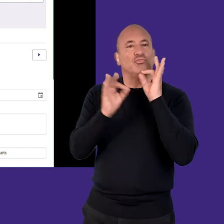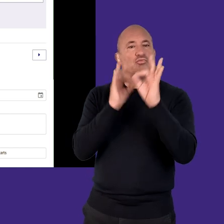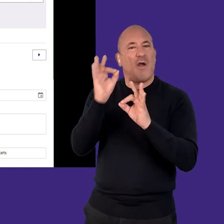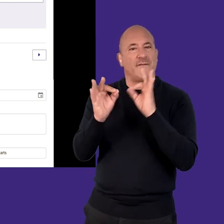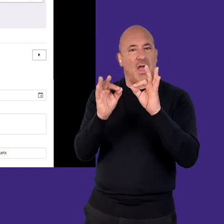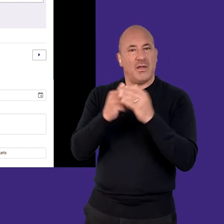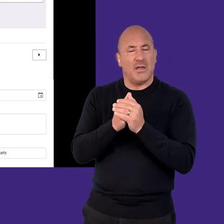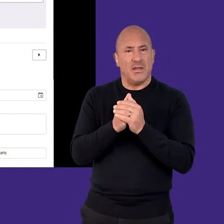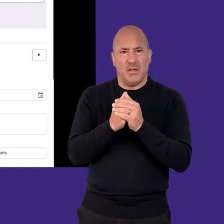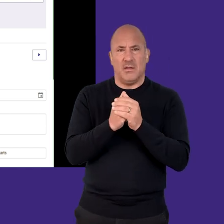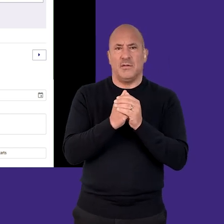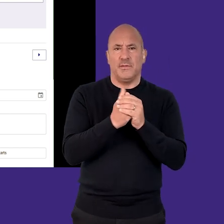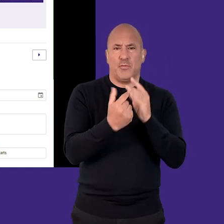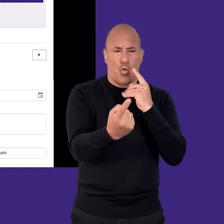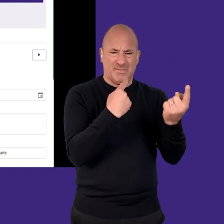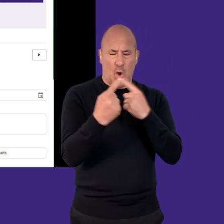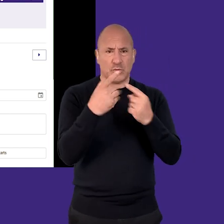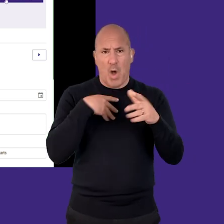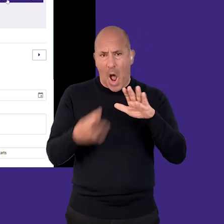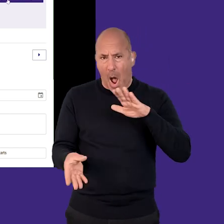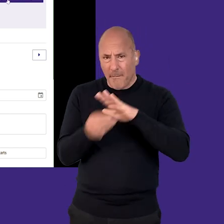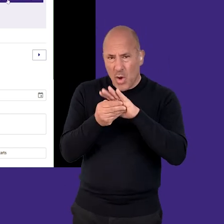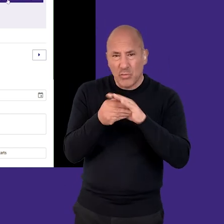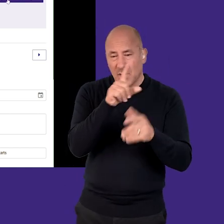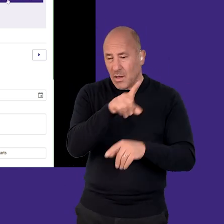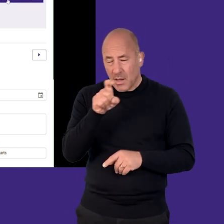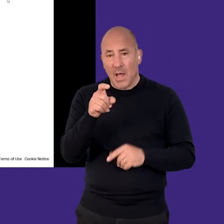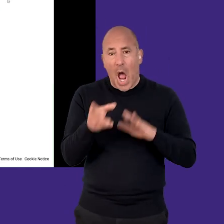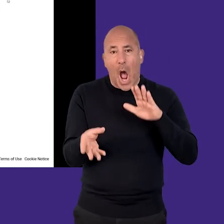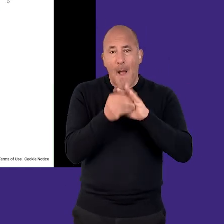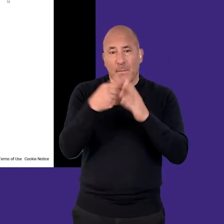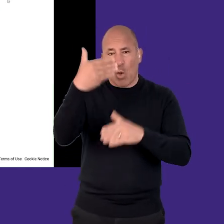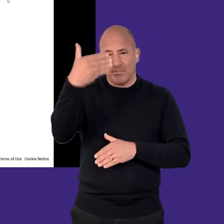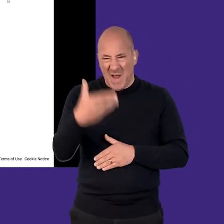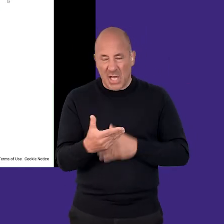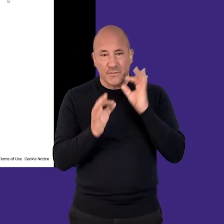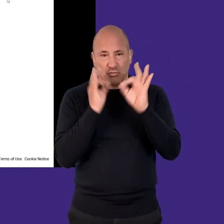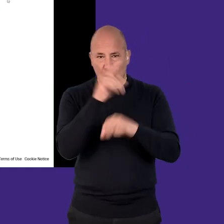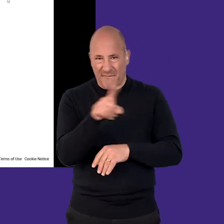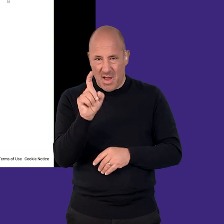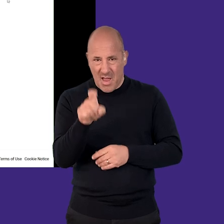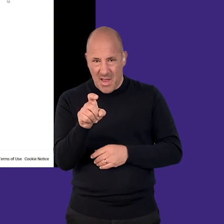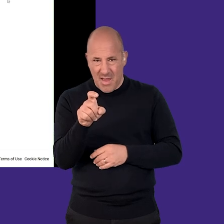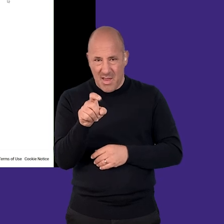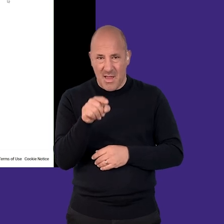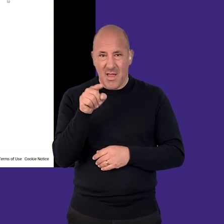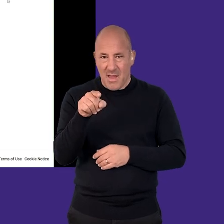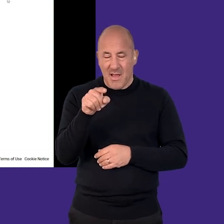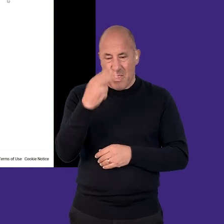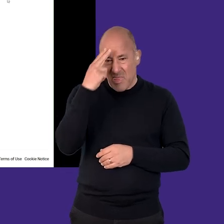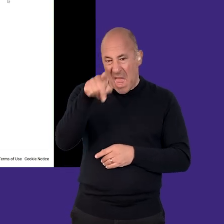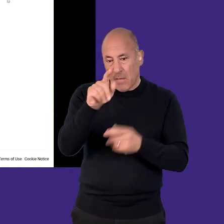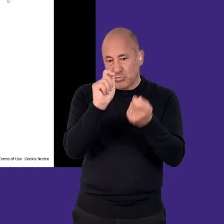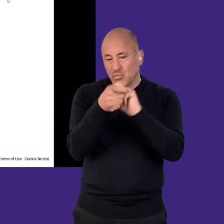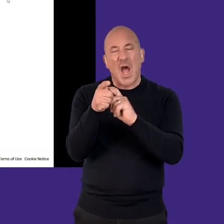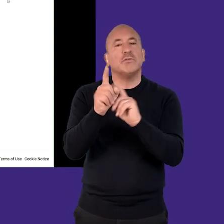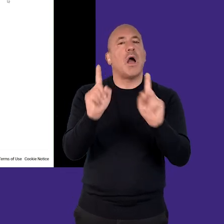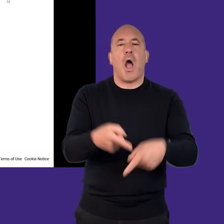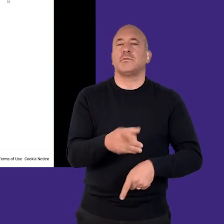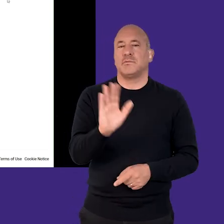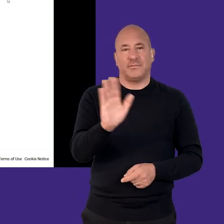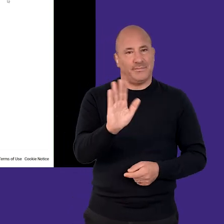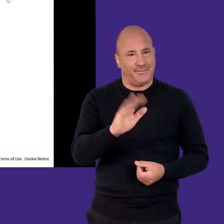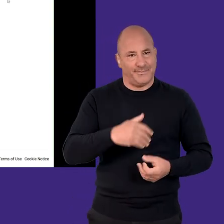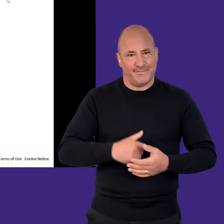survey. To upload your responses, navigate to the upload page for your survey. You cannot change the